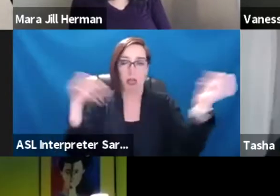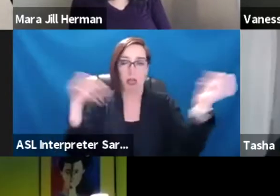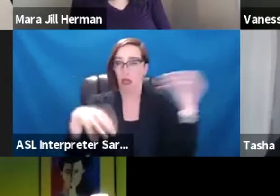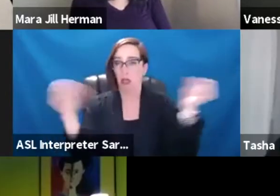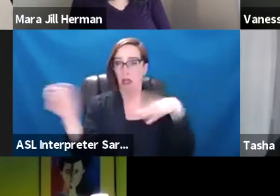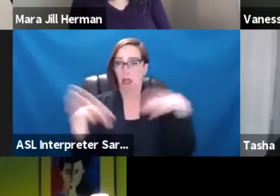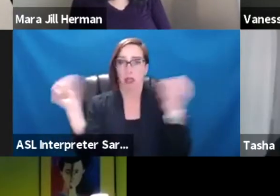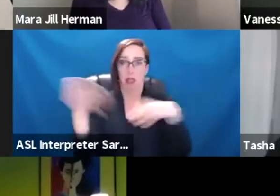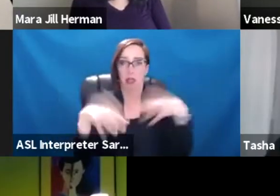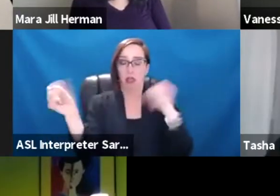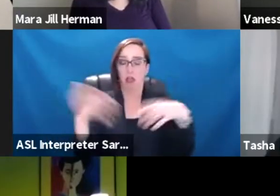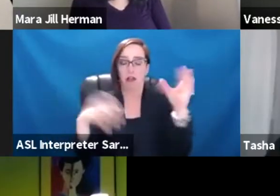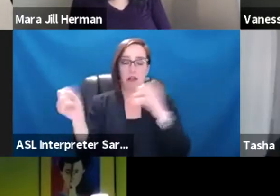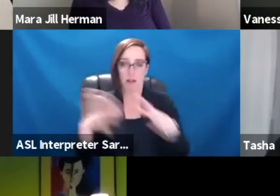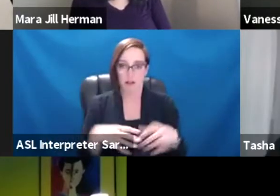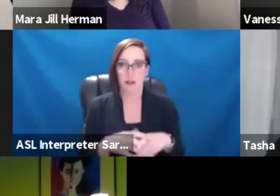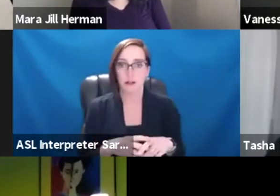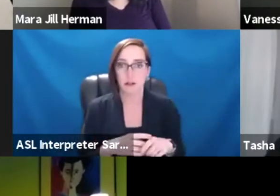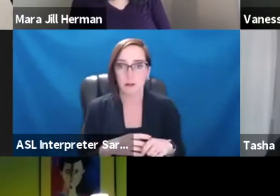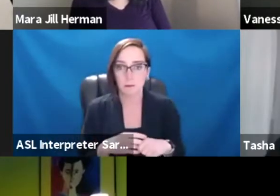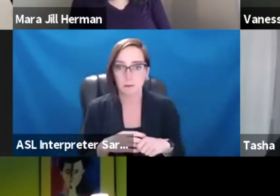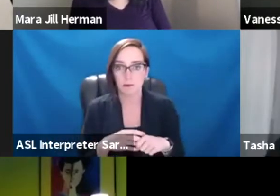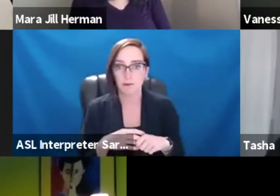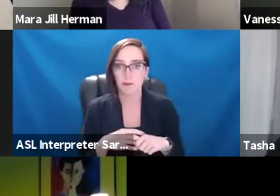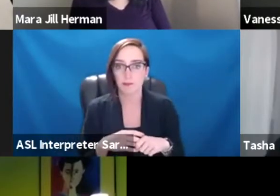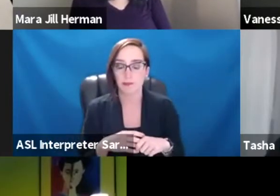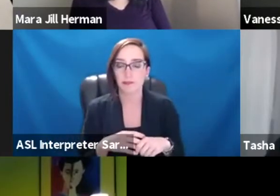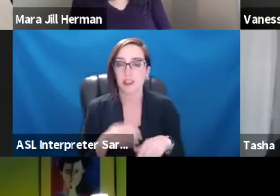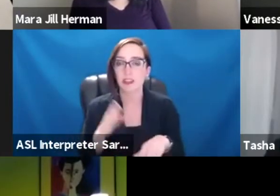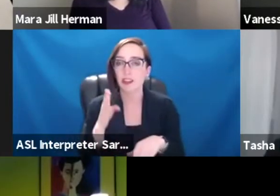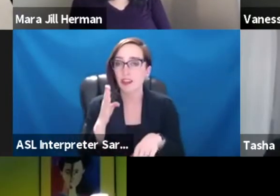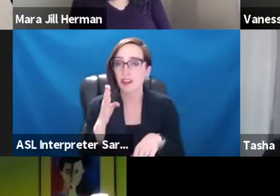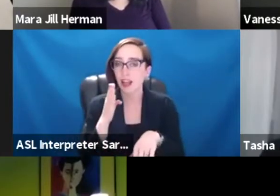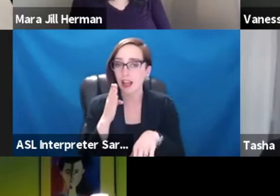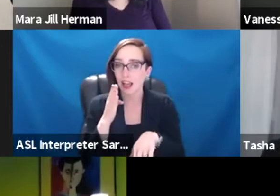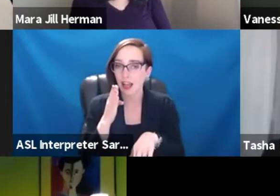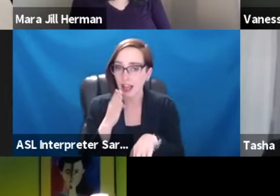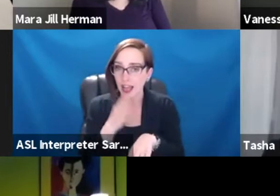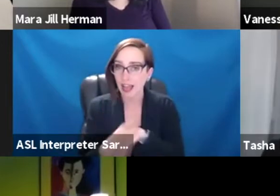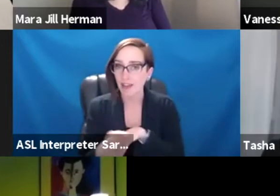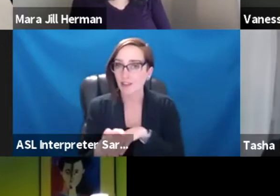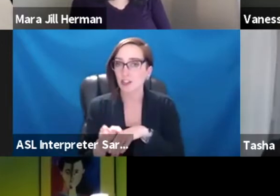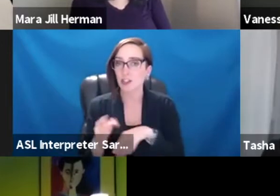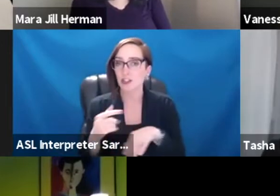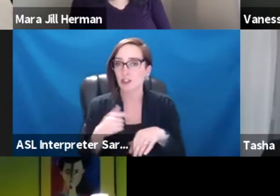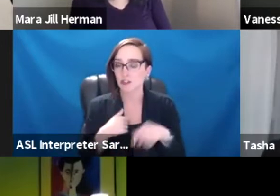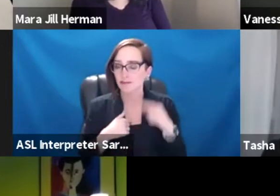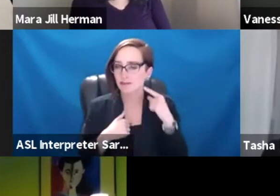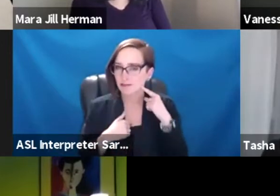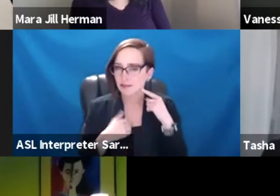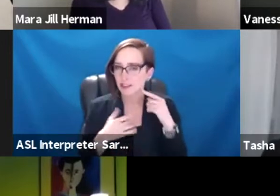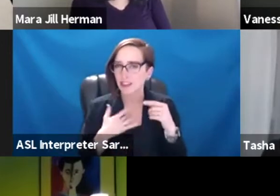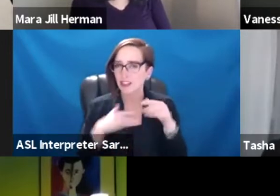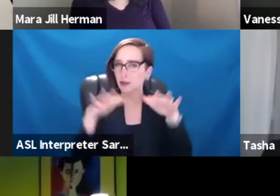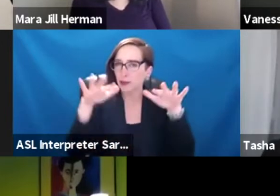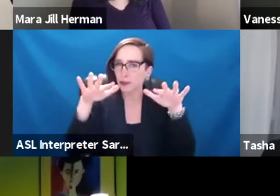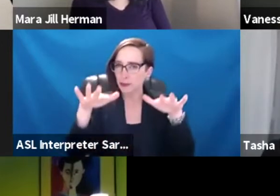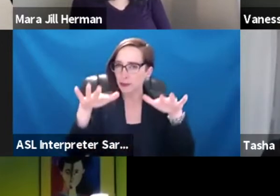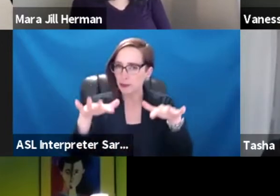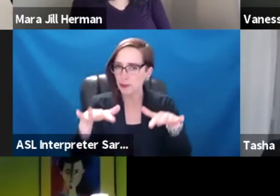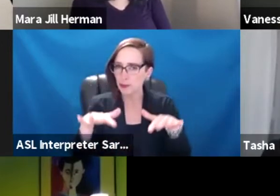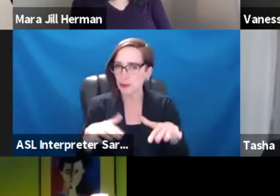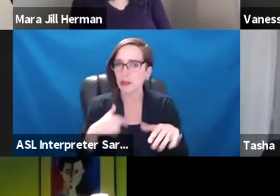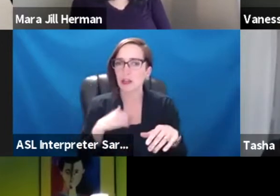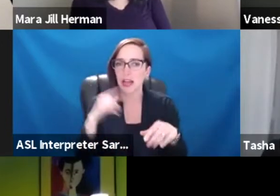as community. And after a set period of time, you'll hear me start to do a few of